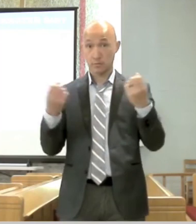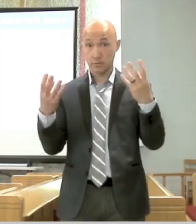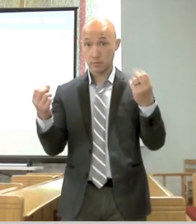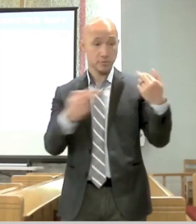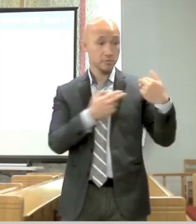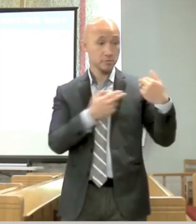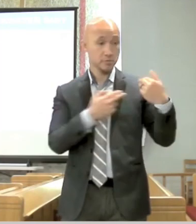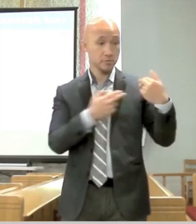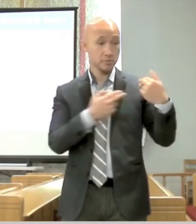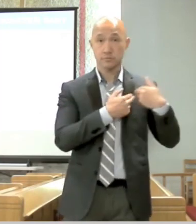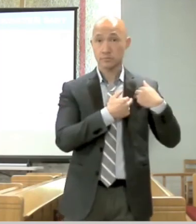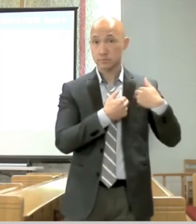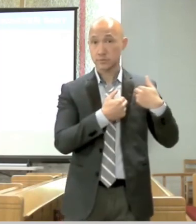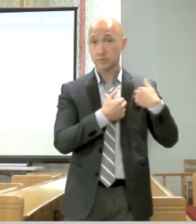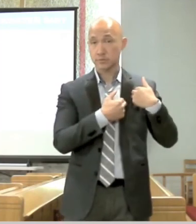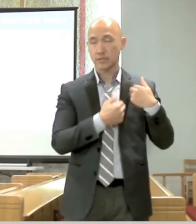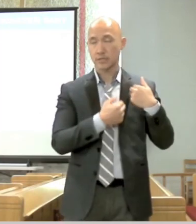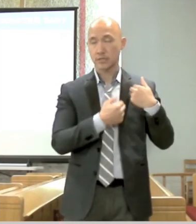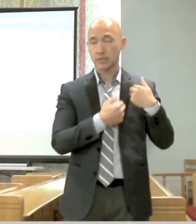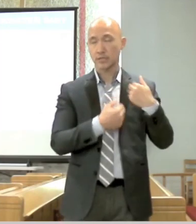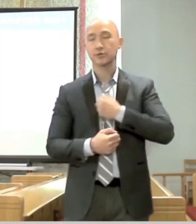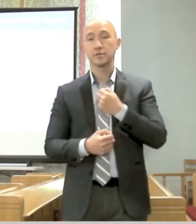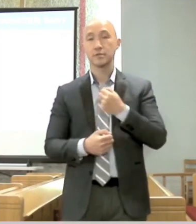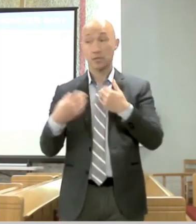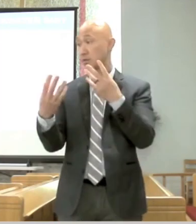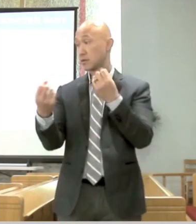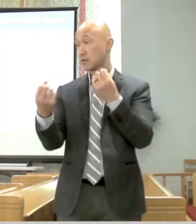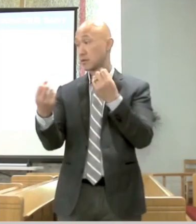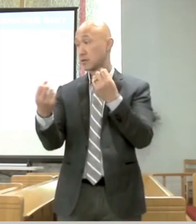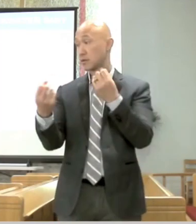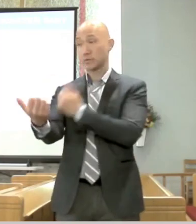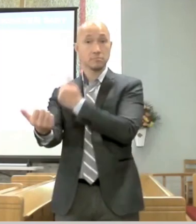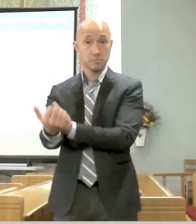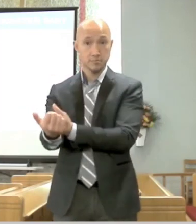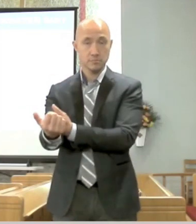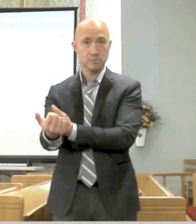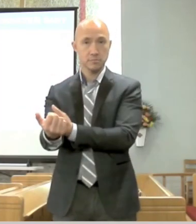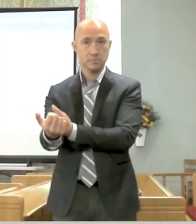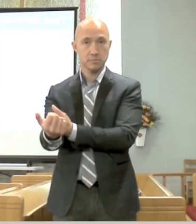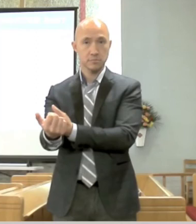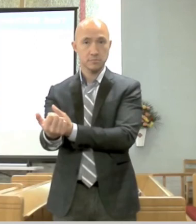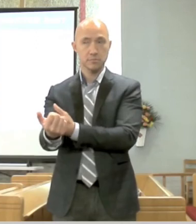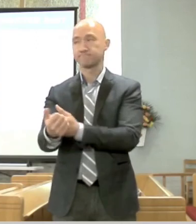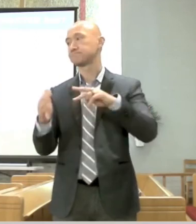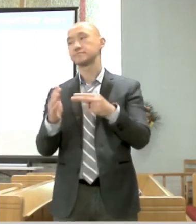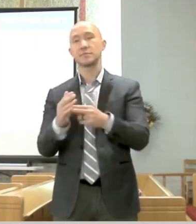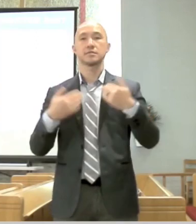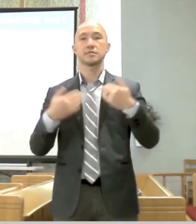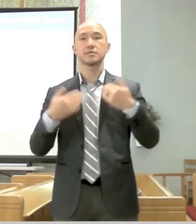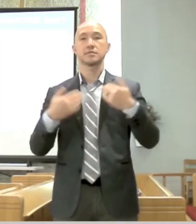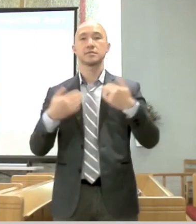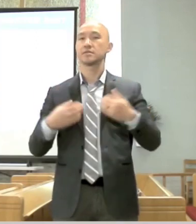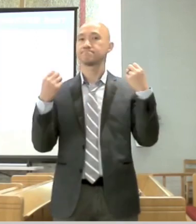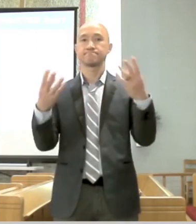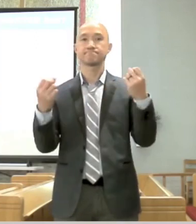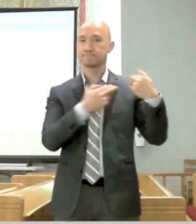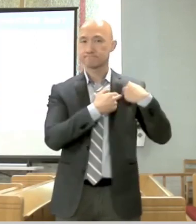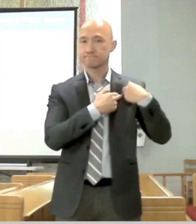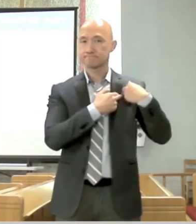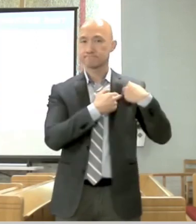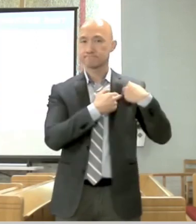great responsibility. Well, Stan Lee didn't come up with that. That was in the Bible long ago.